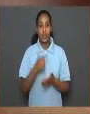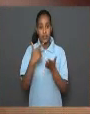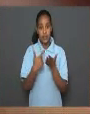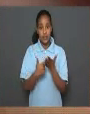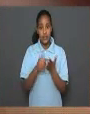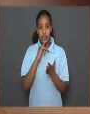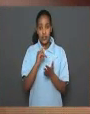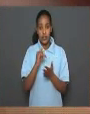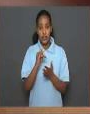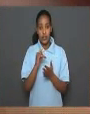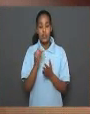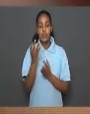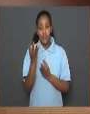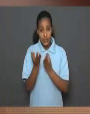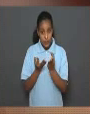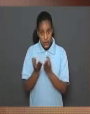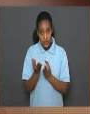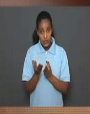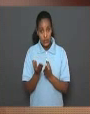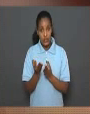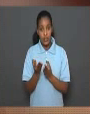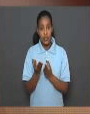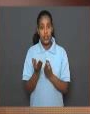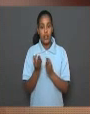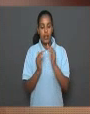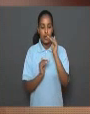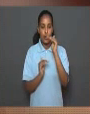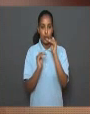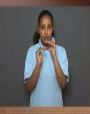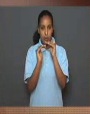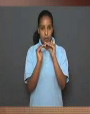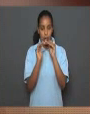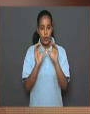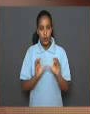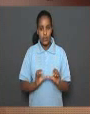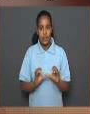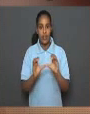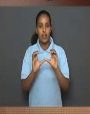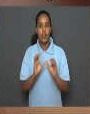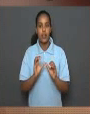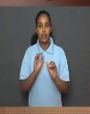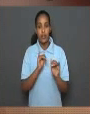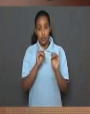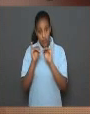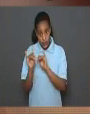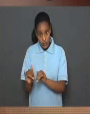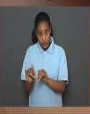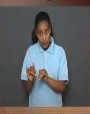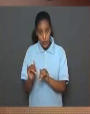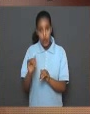This is the expression of equilibrium constant in terms